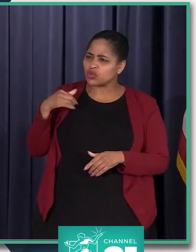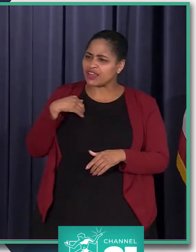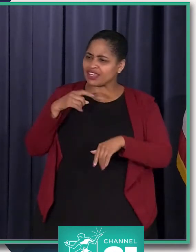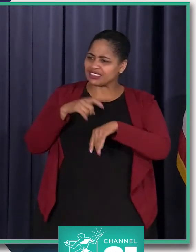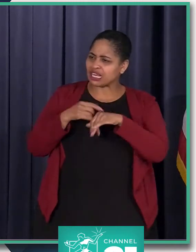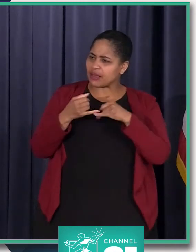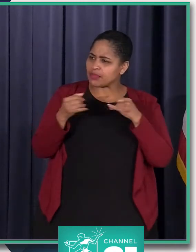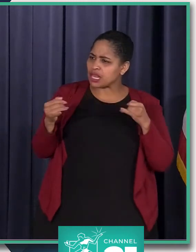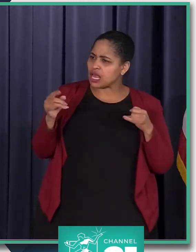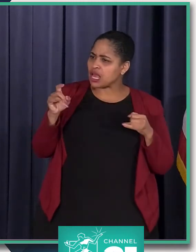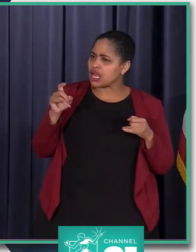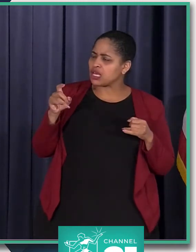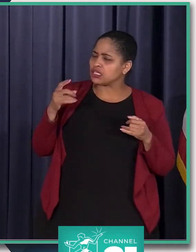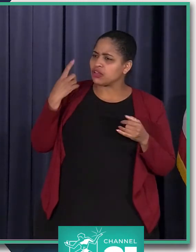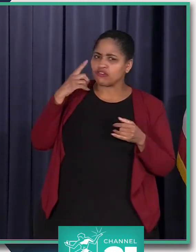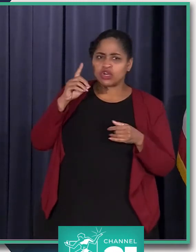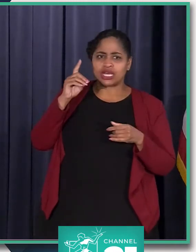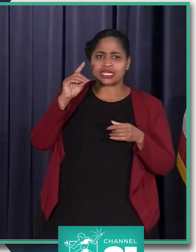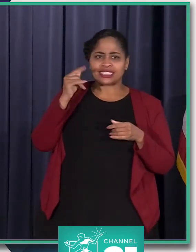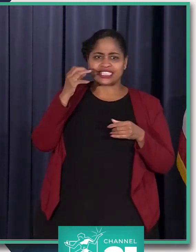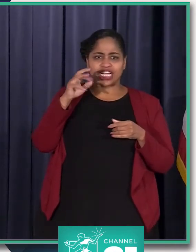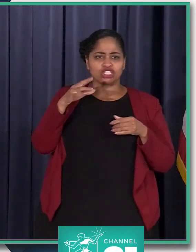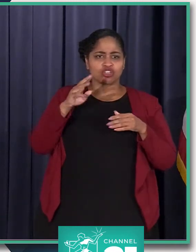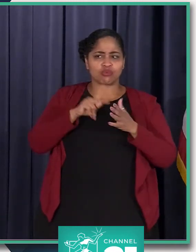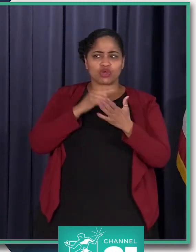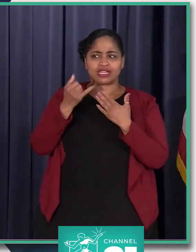timeline on the Dexter project?